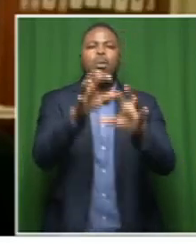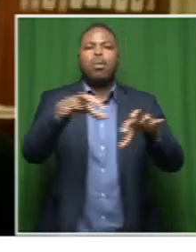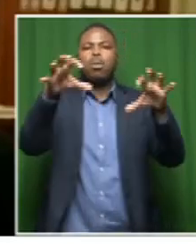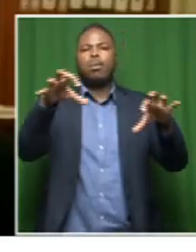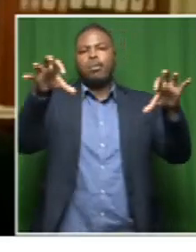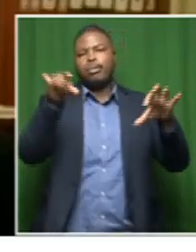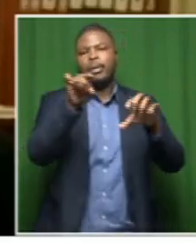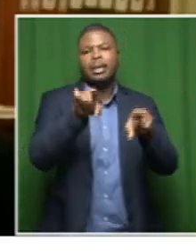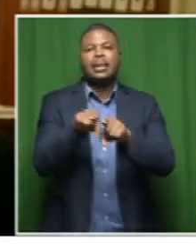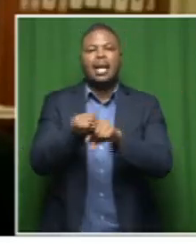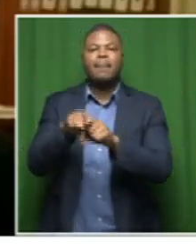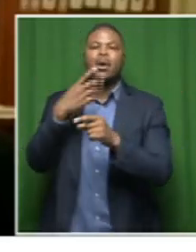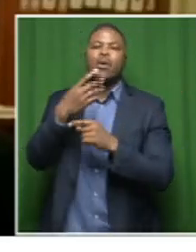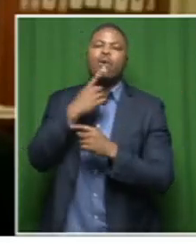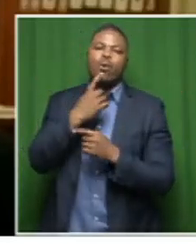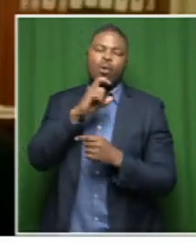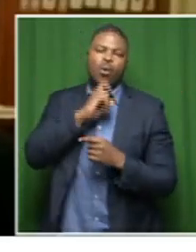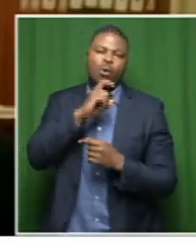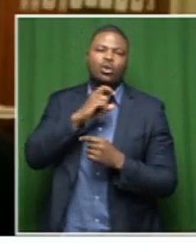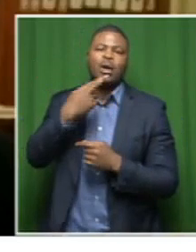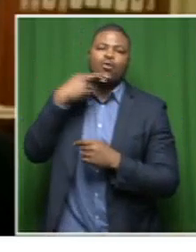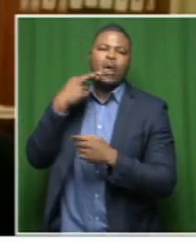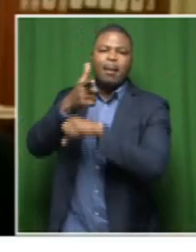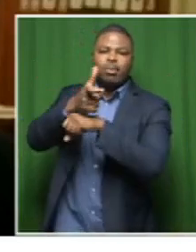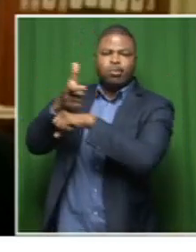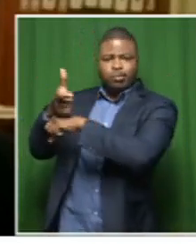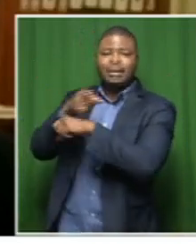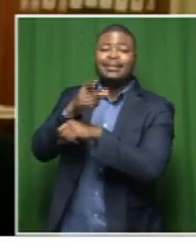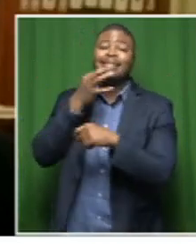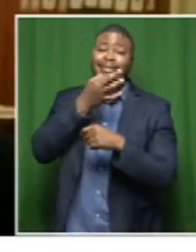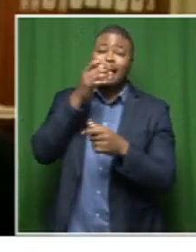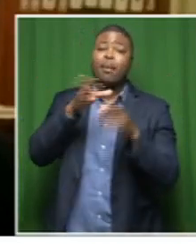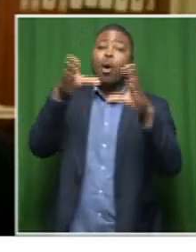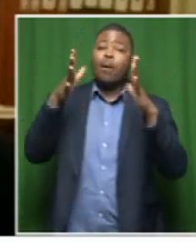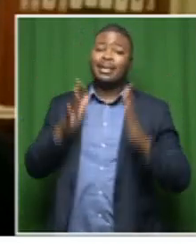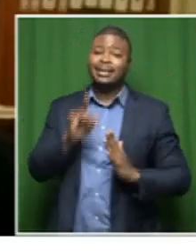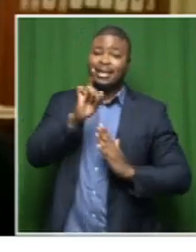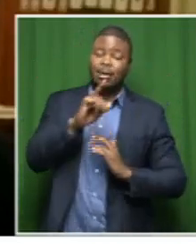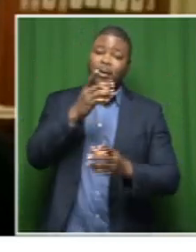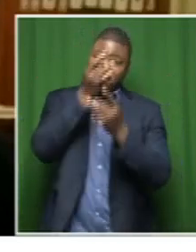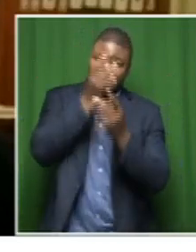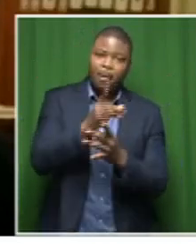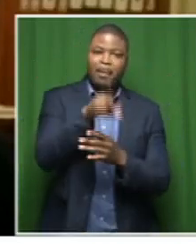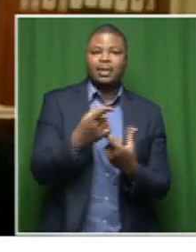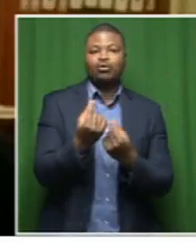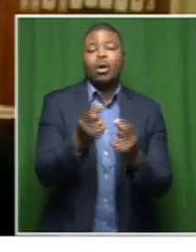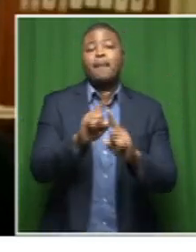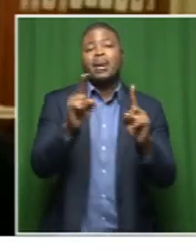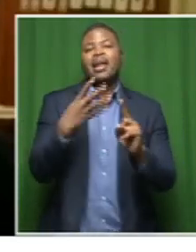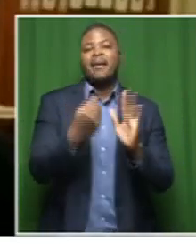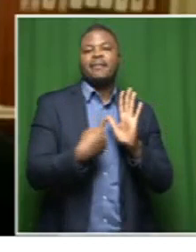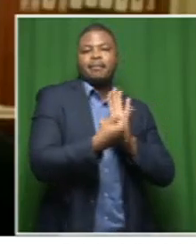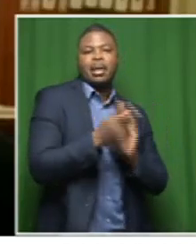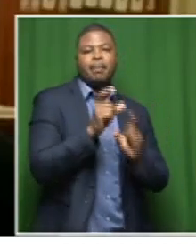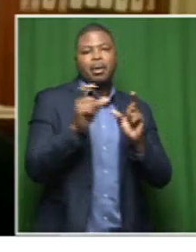peaceful. And that instruction started a mayhem, which resulted in the death of at least 5 people and